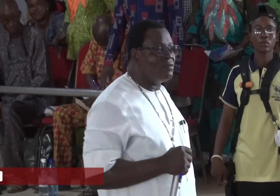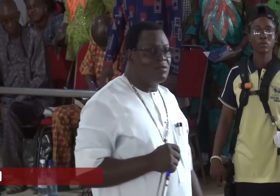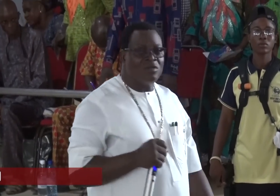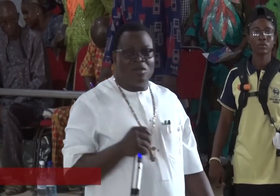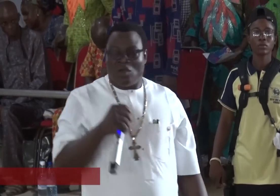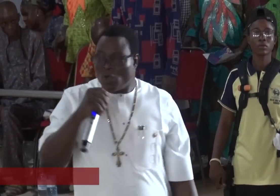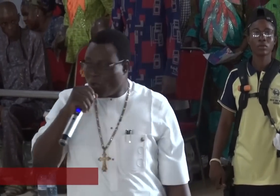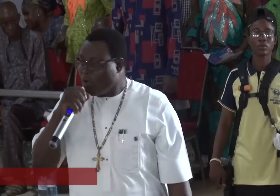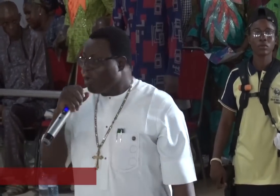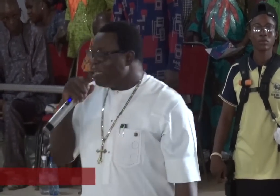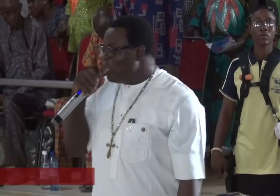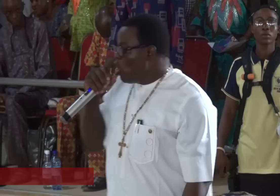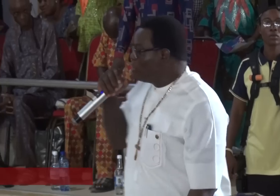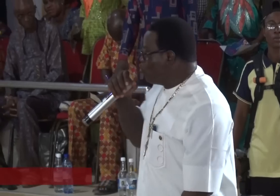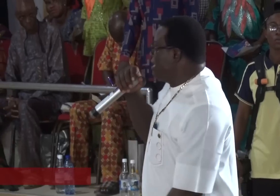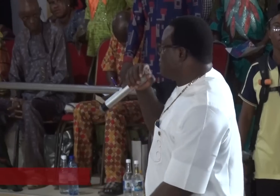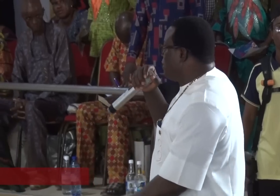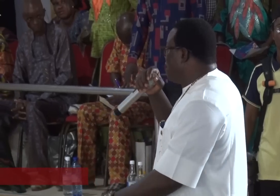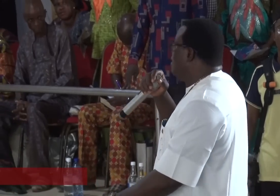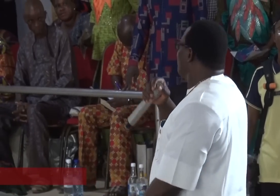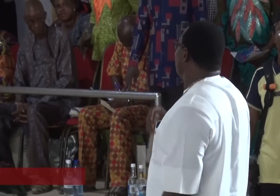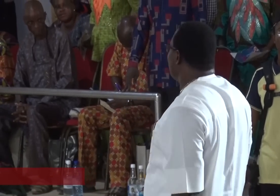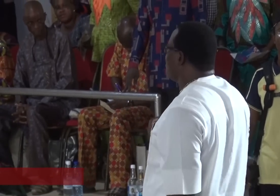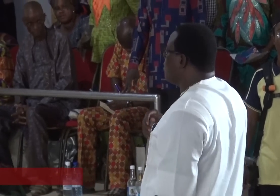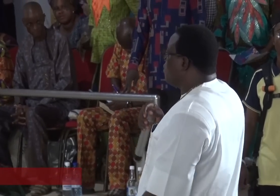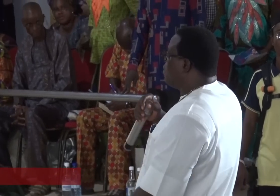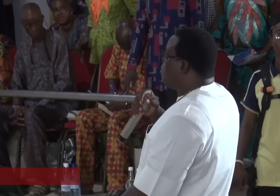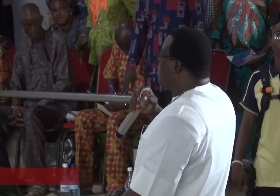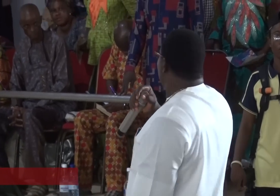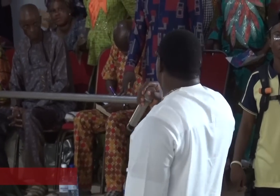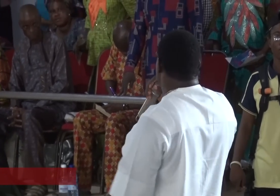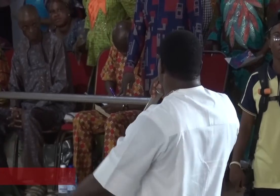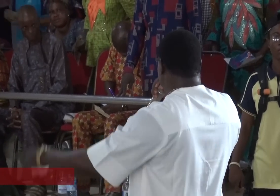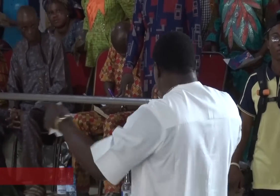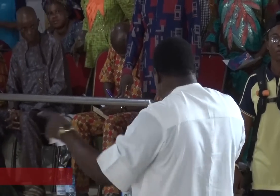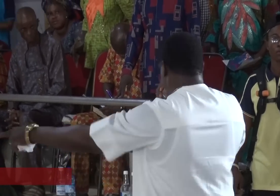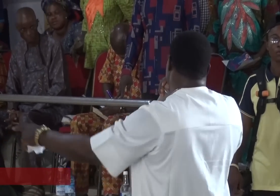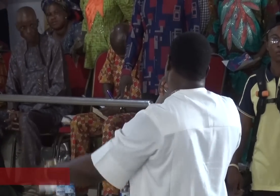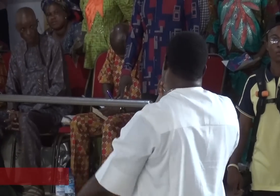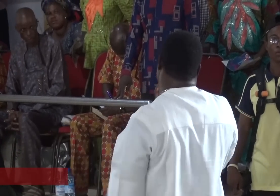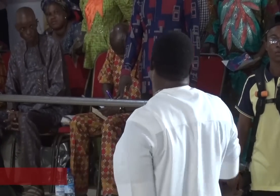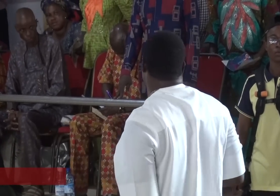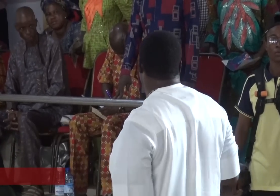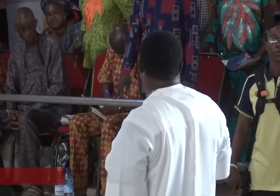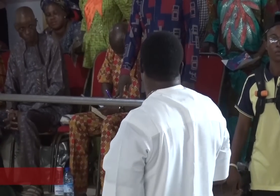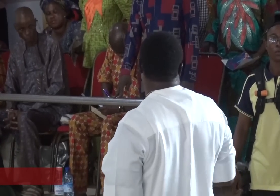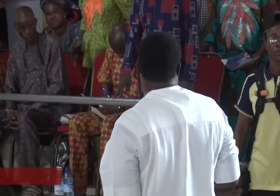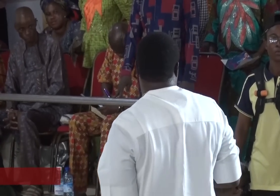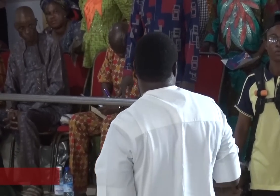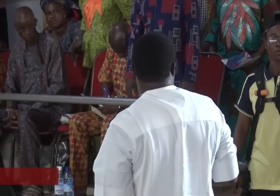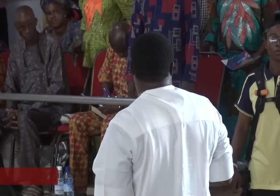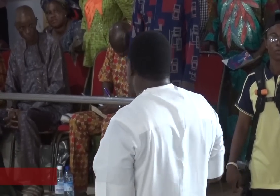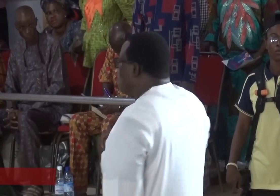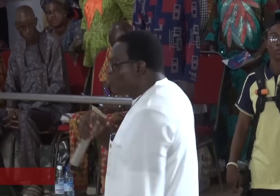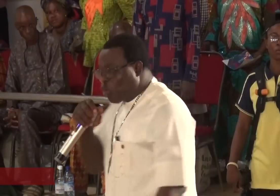money you want to give to the blind third blind man. On Sunday, you will come